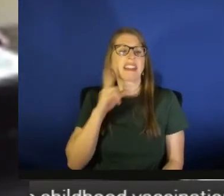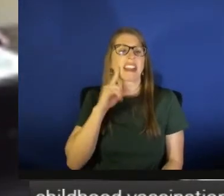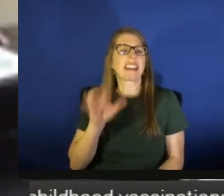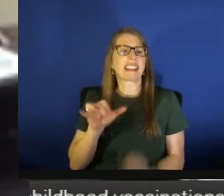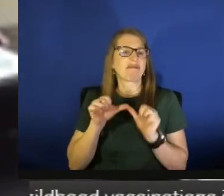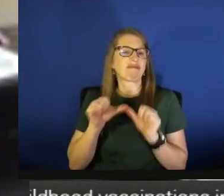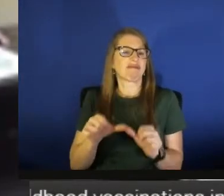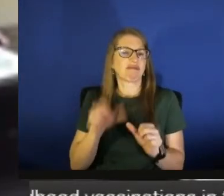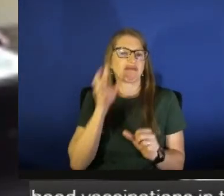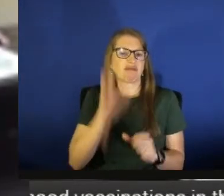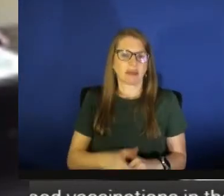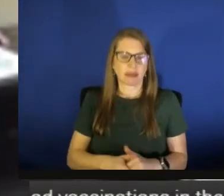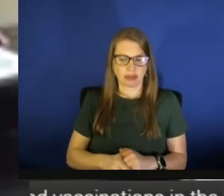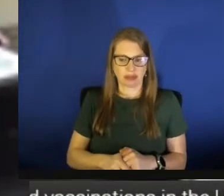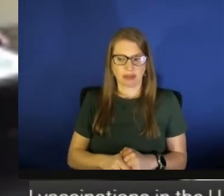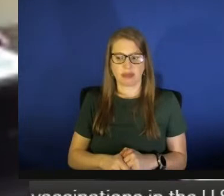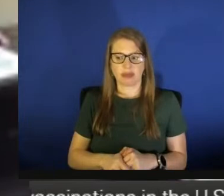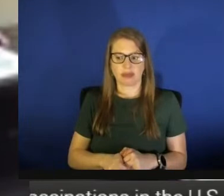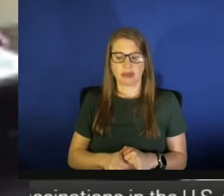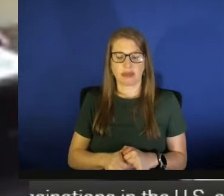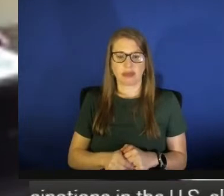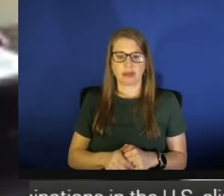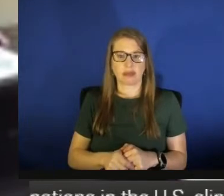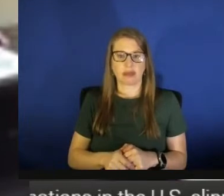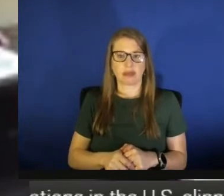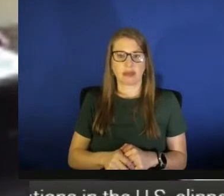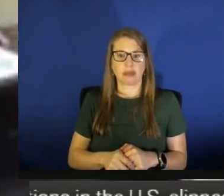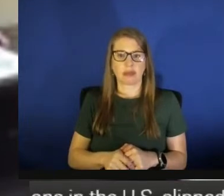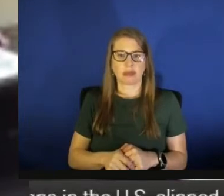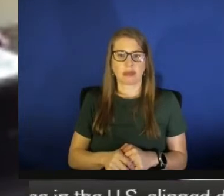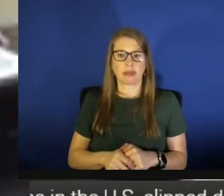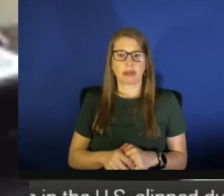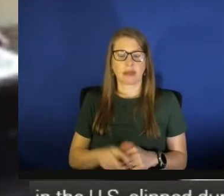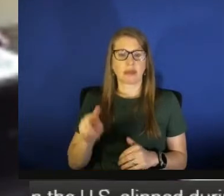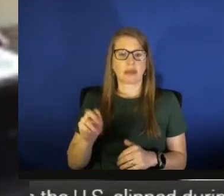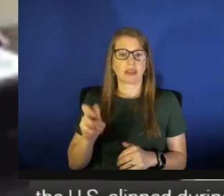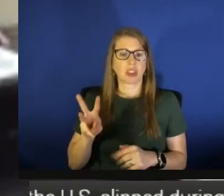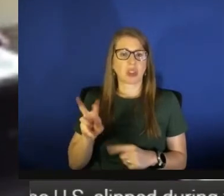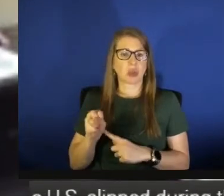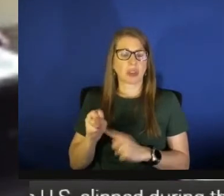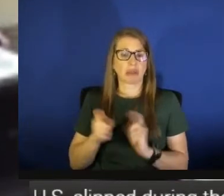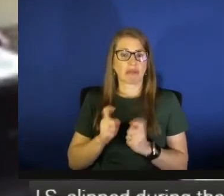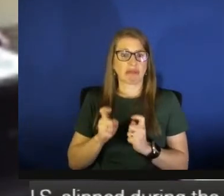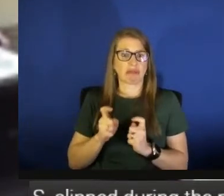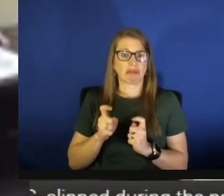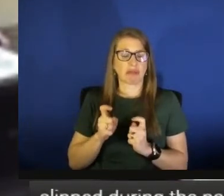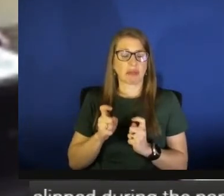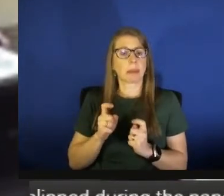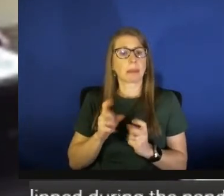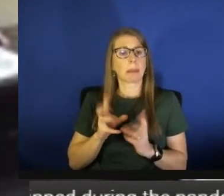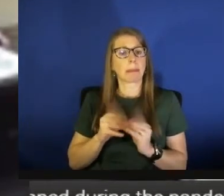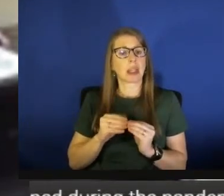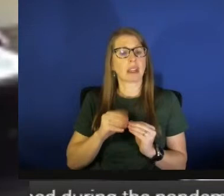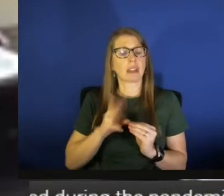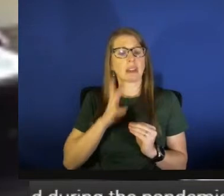And then we in the news industry, we have a lot of editorial meetings where we all come together to talk about